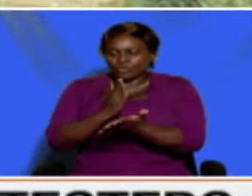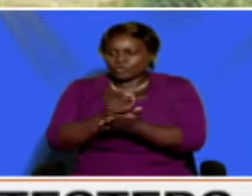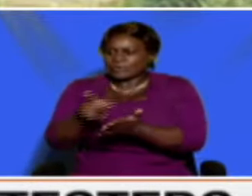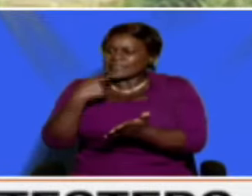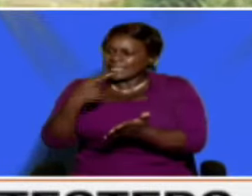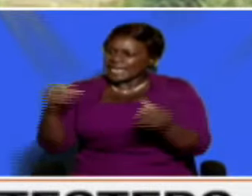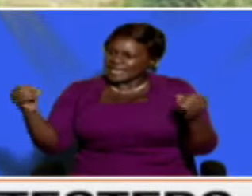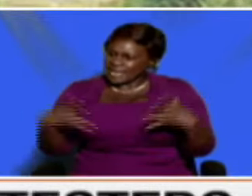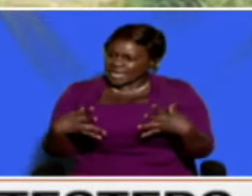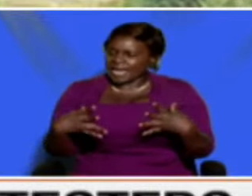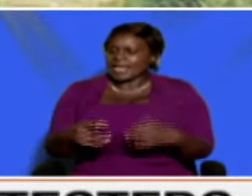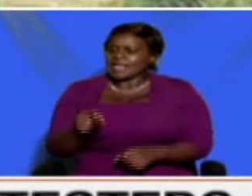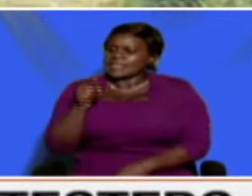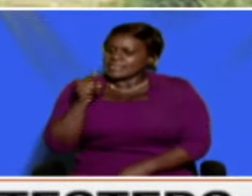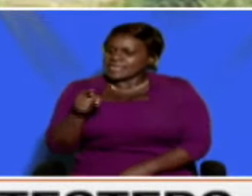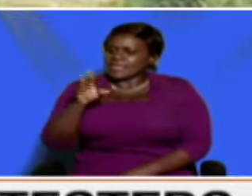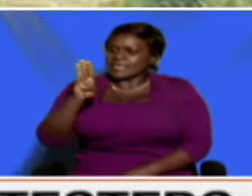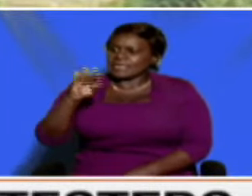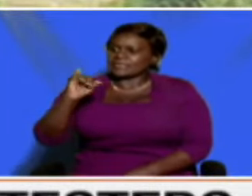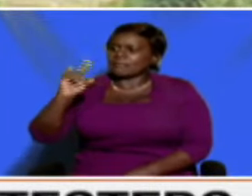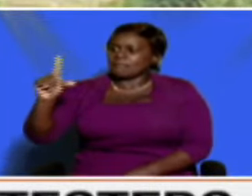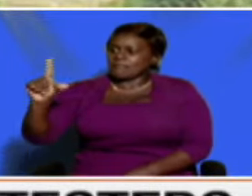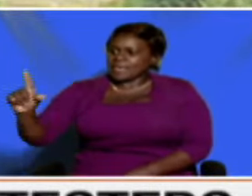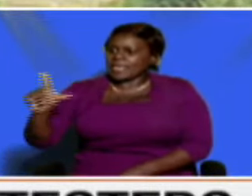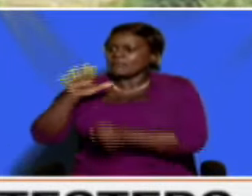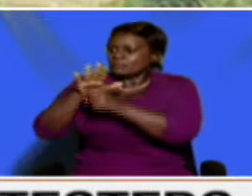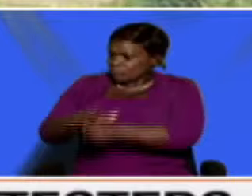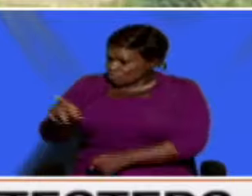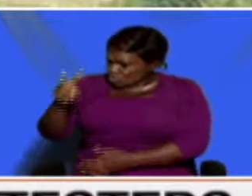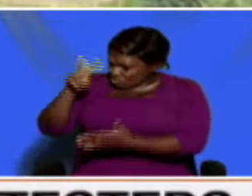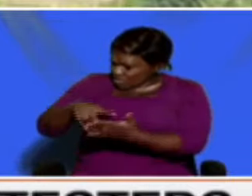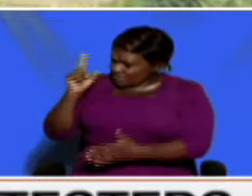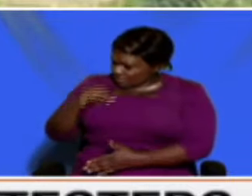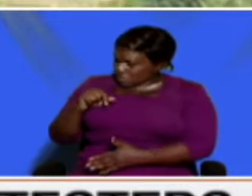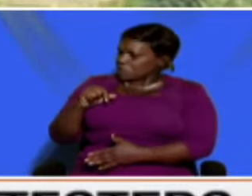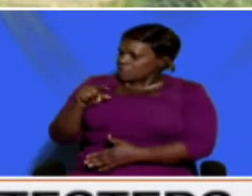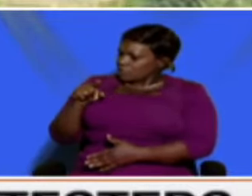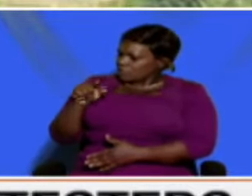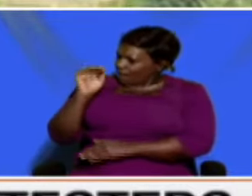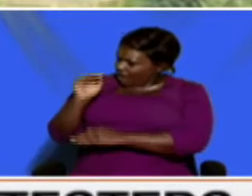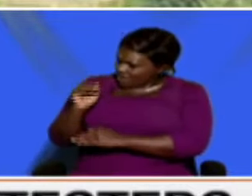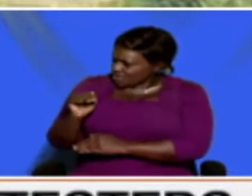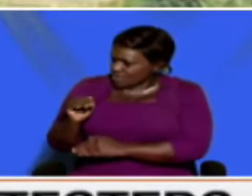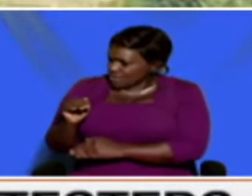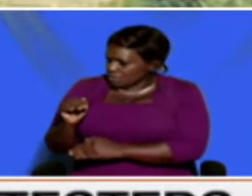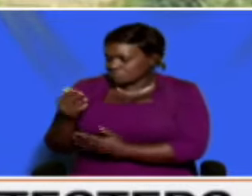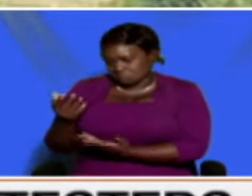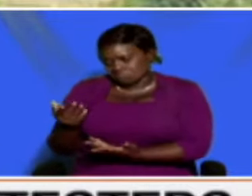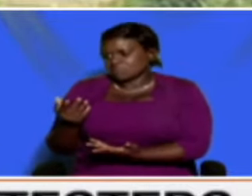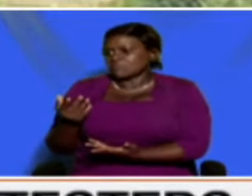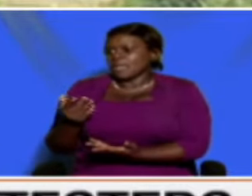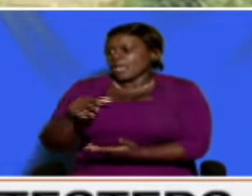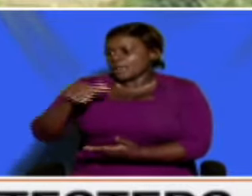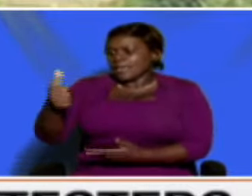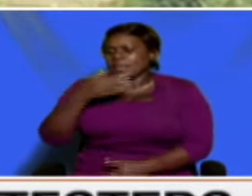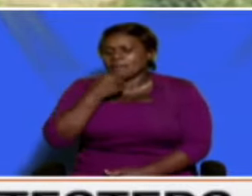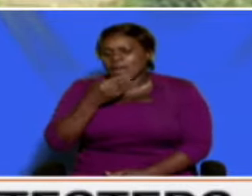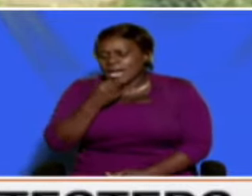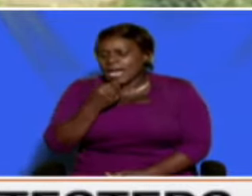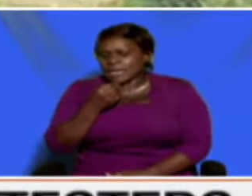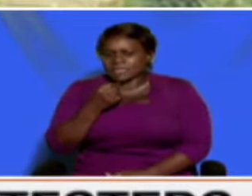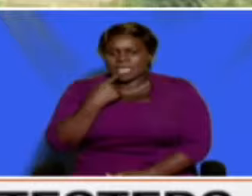emphatically said, this bill is evil. Did you see it? Have you seen it? And the other gentlemen who are